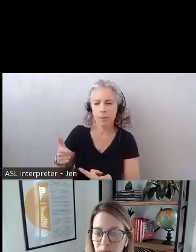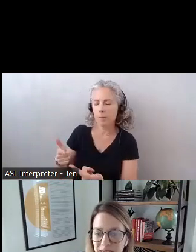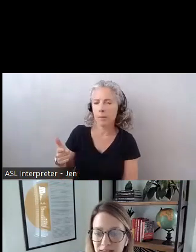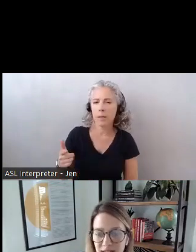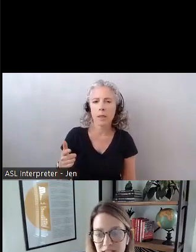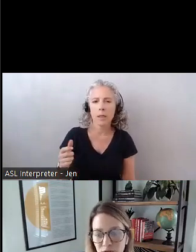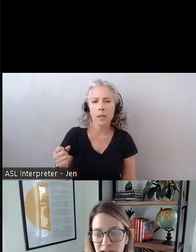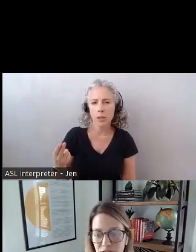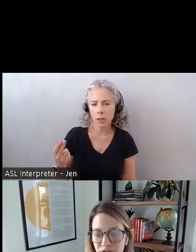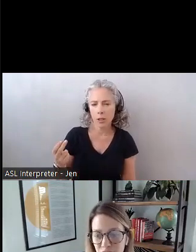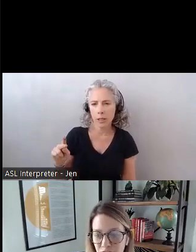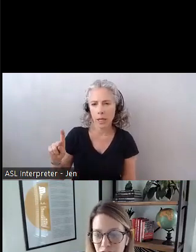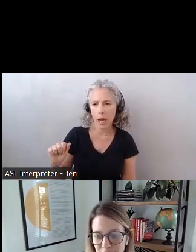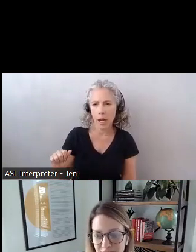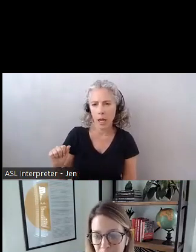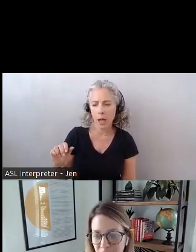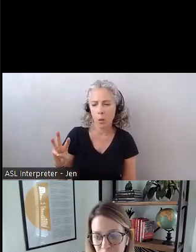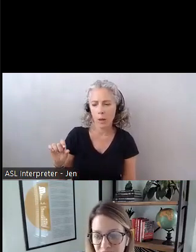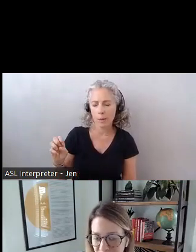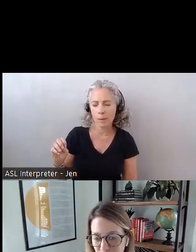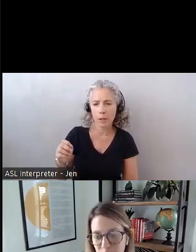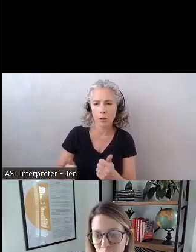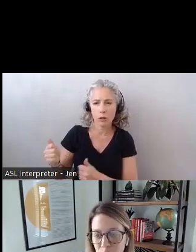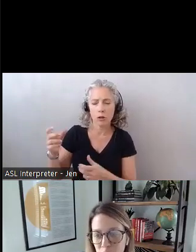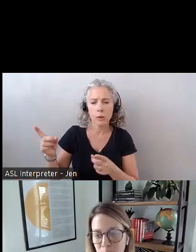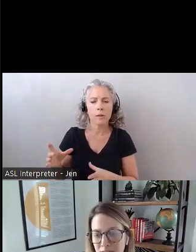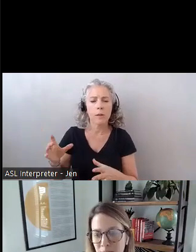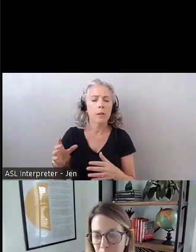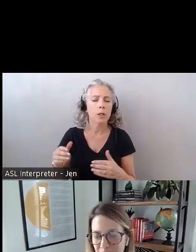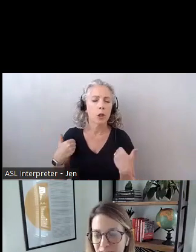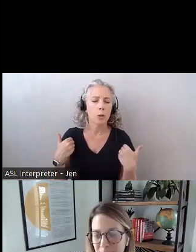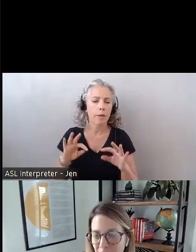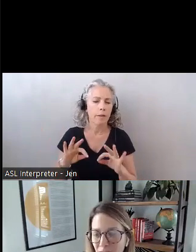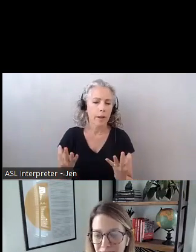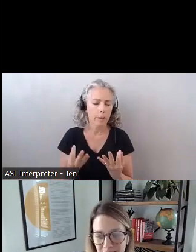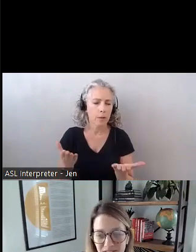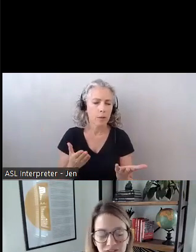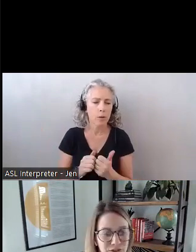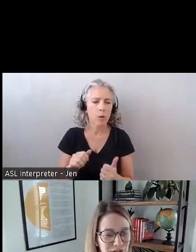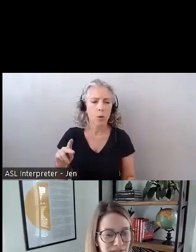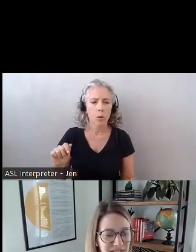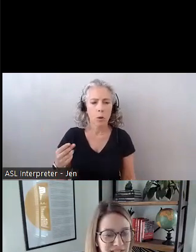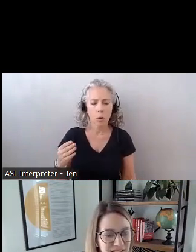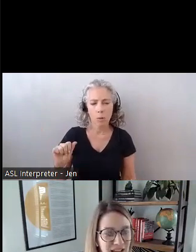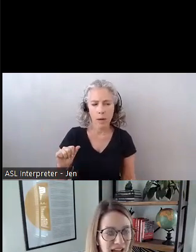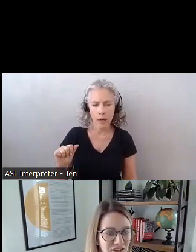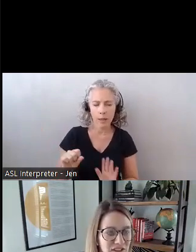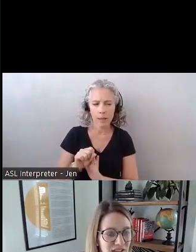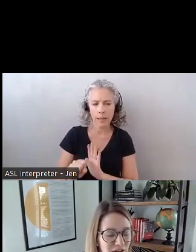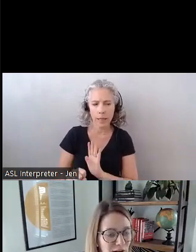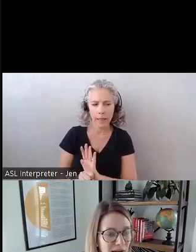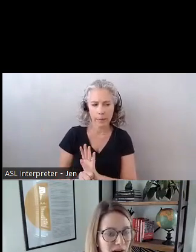Williams, who is the Director of Children, Youth, and Family Services with the Oklahoma Department of Mental Health and Substance Use